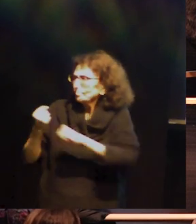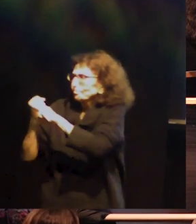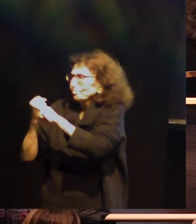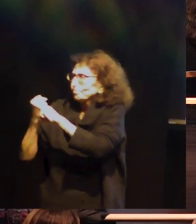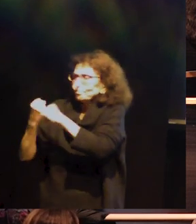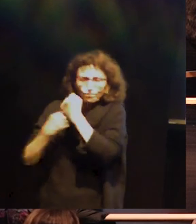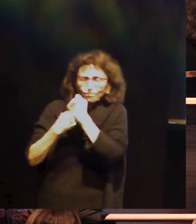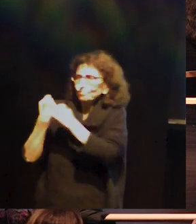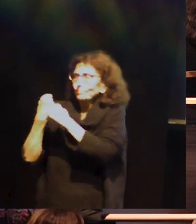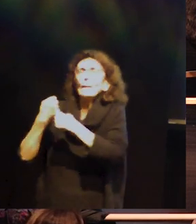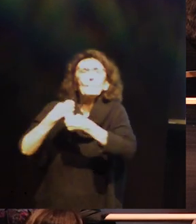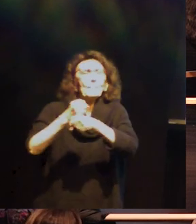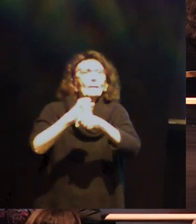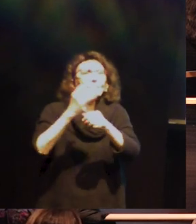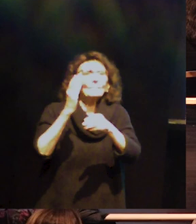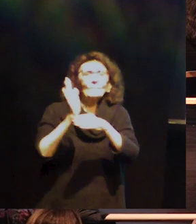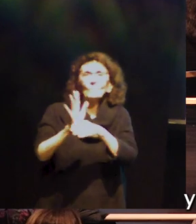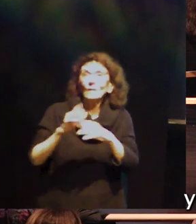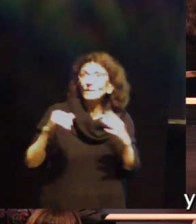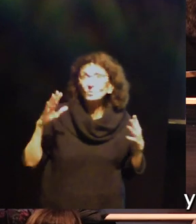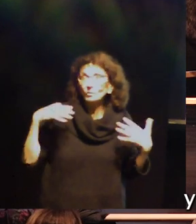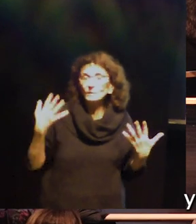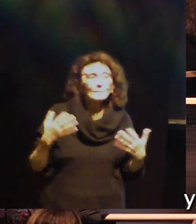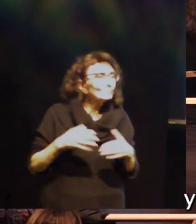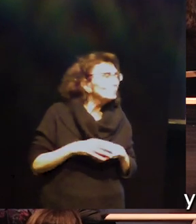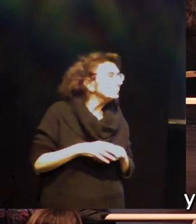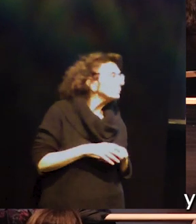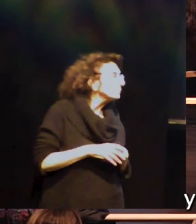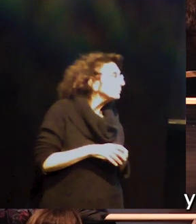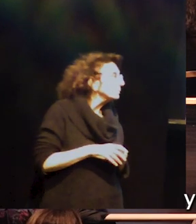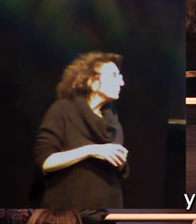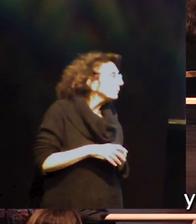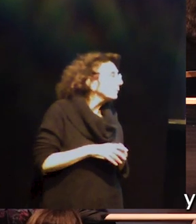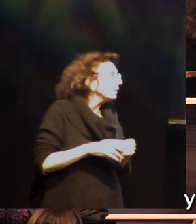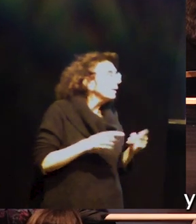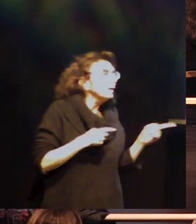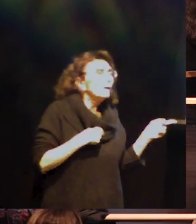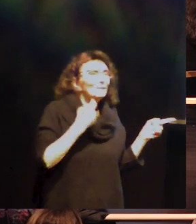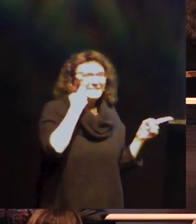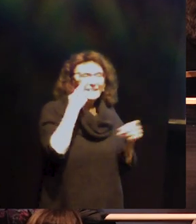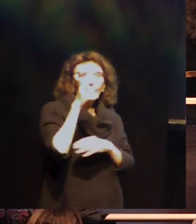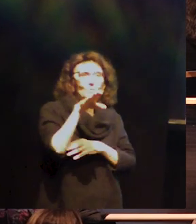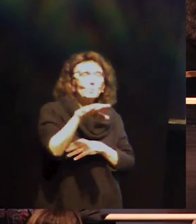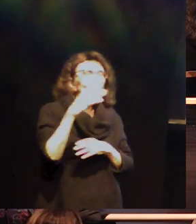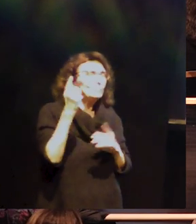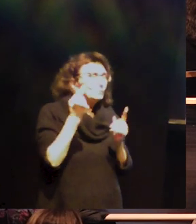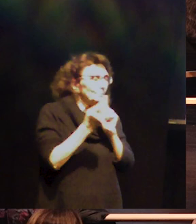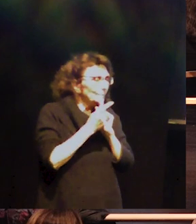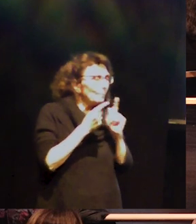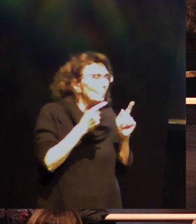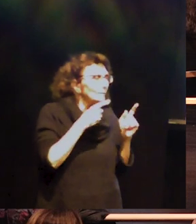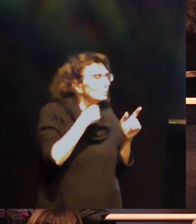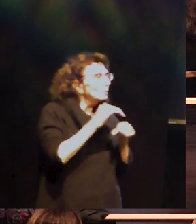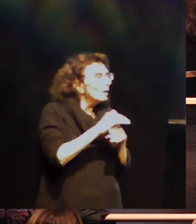and for a film, which is crazy. Well, I have to say today, you know, I was working in the afternoon and someone said to me, what are you